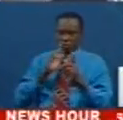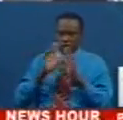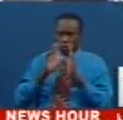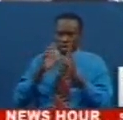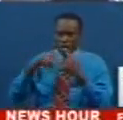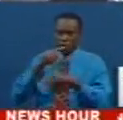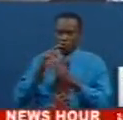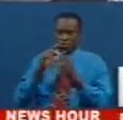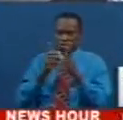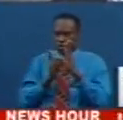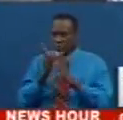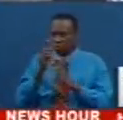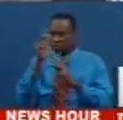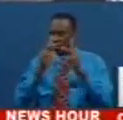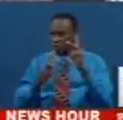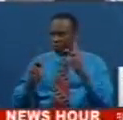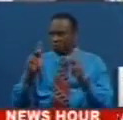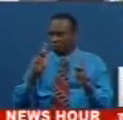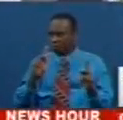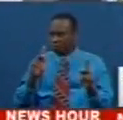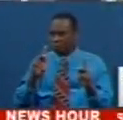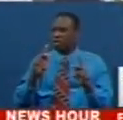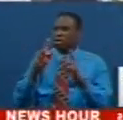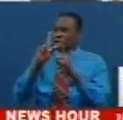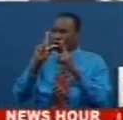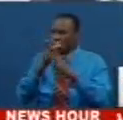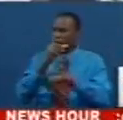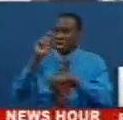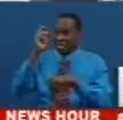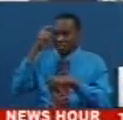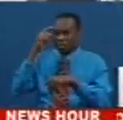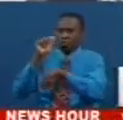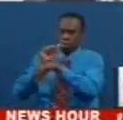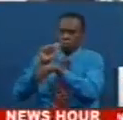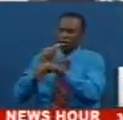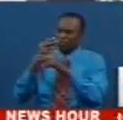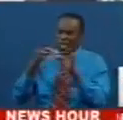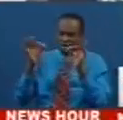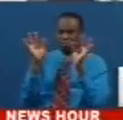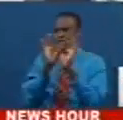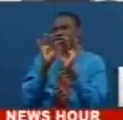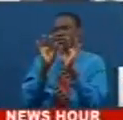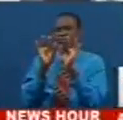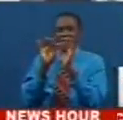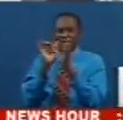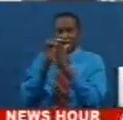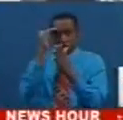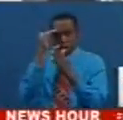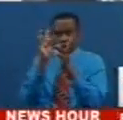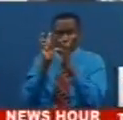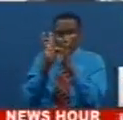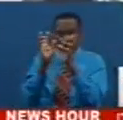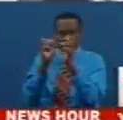of development of the people, it is the function of the local government, the role of the local government to do so. And that is why this workshop is